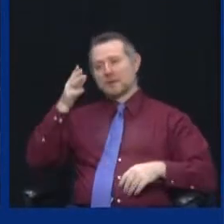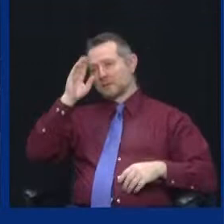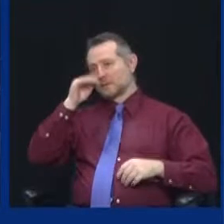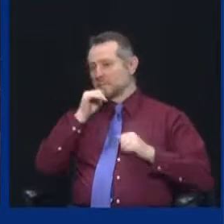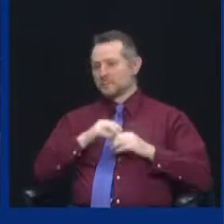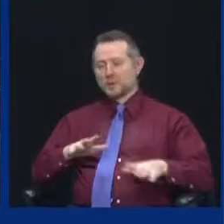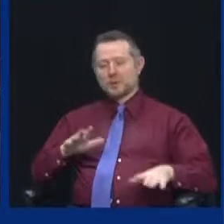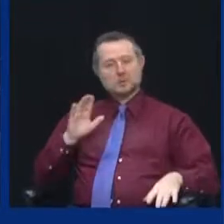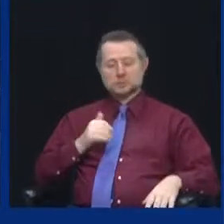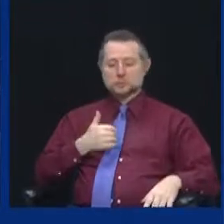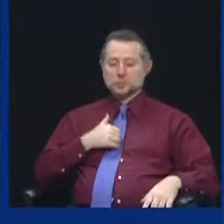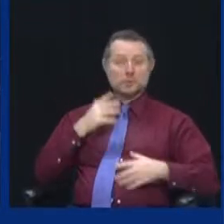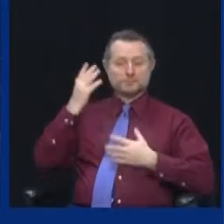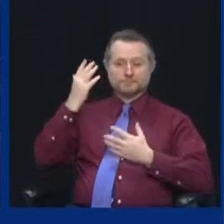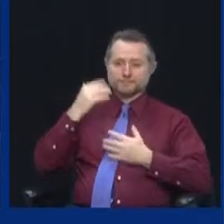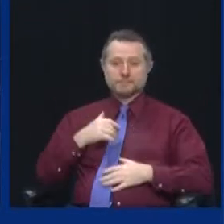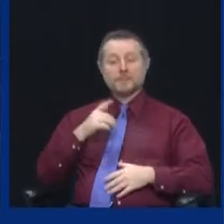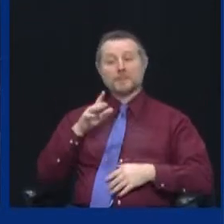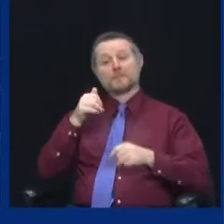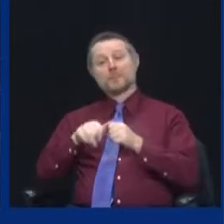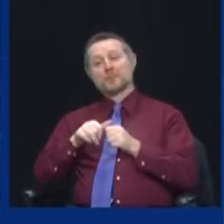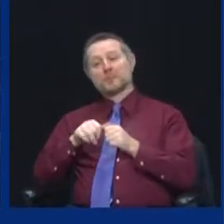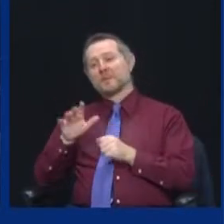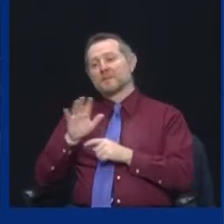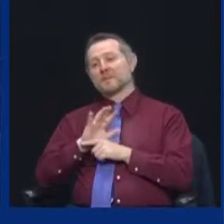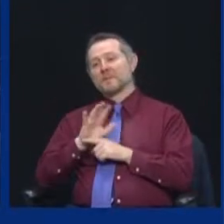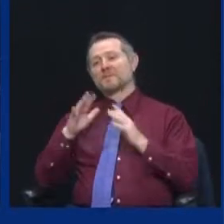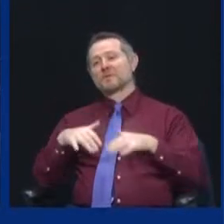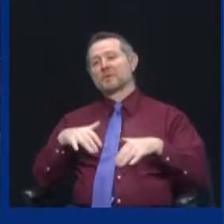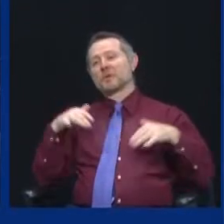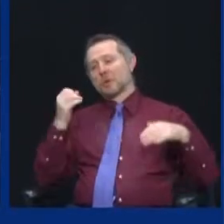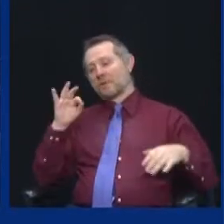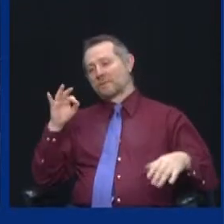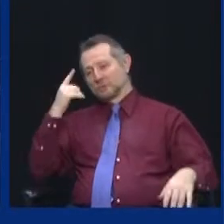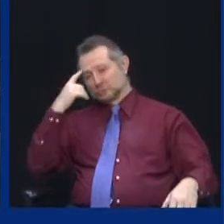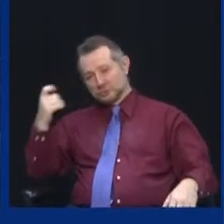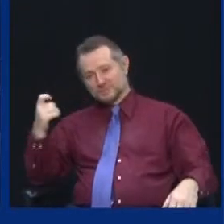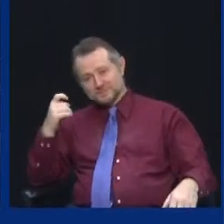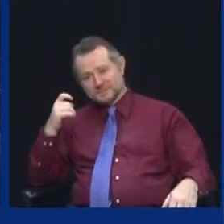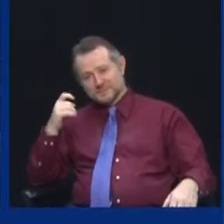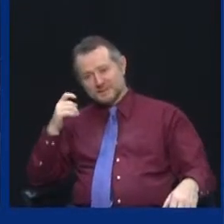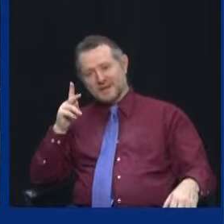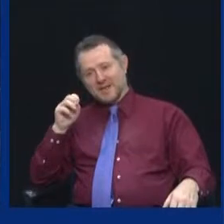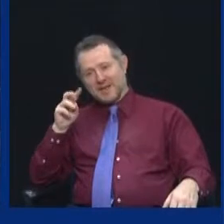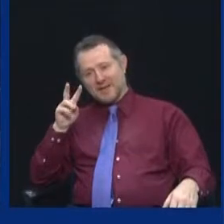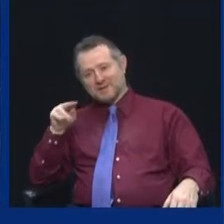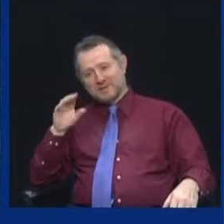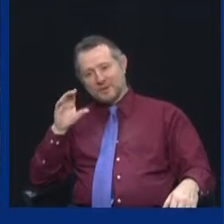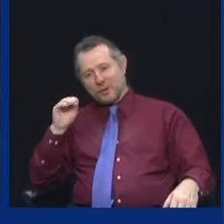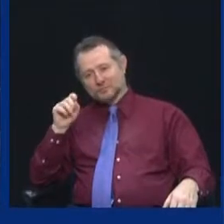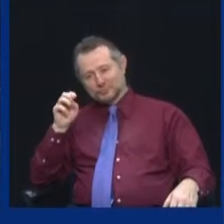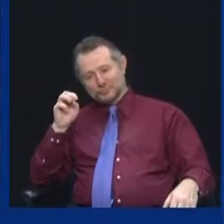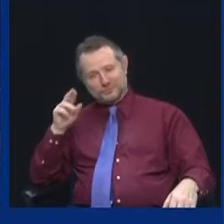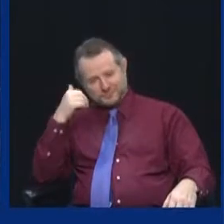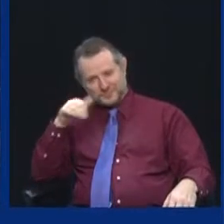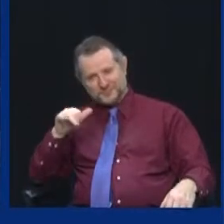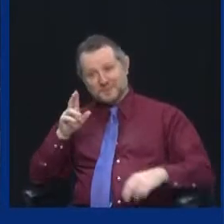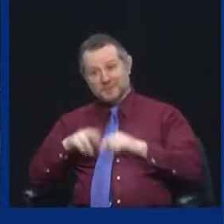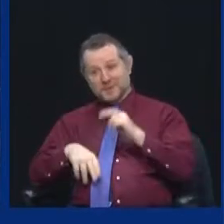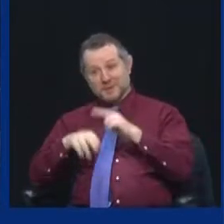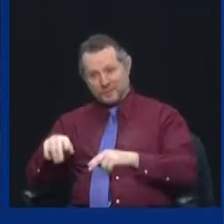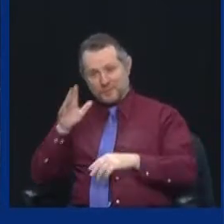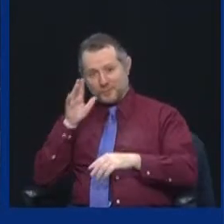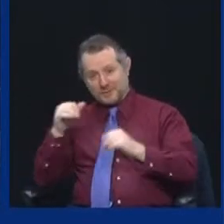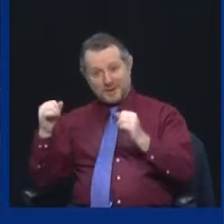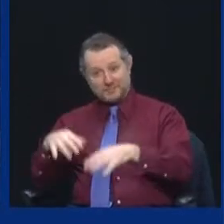movie Field of Dreams, Kevin Costner, build it and they will come? My father would say,